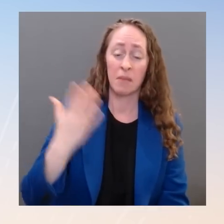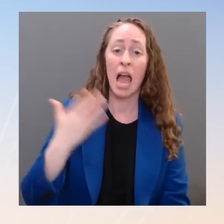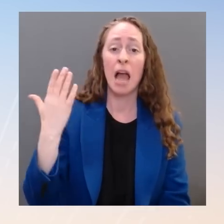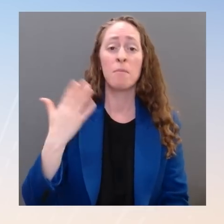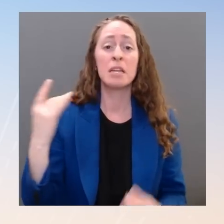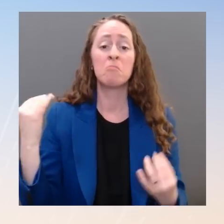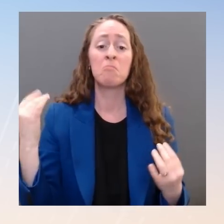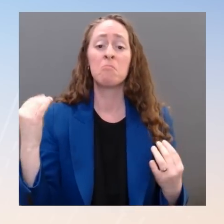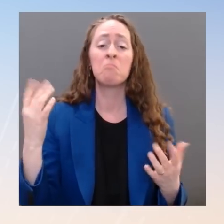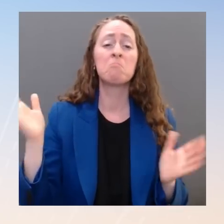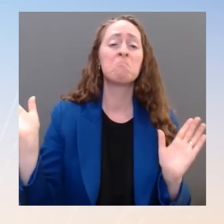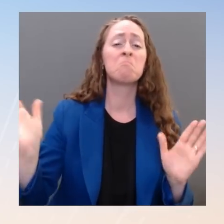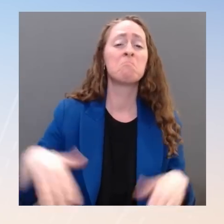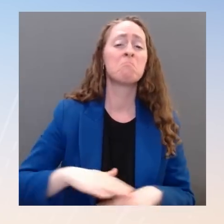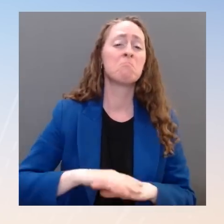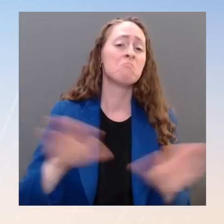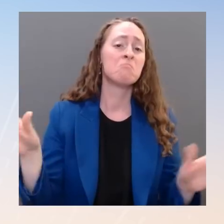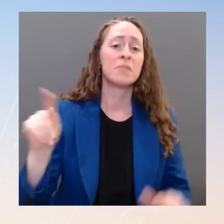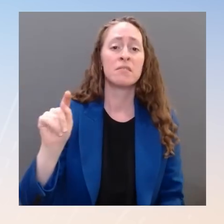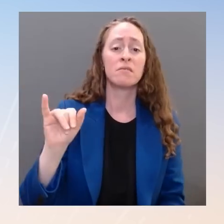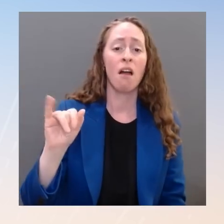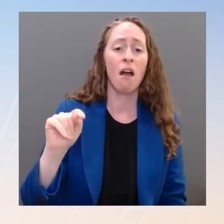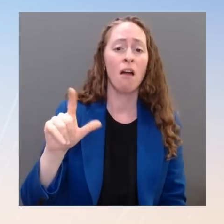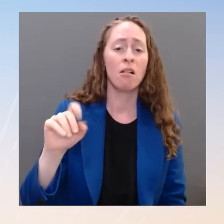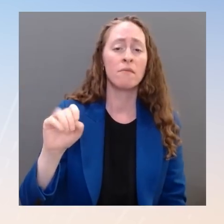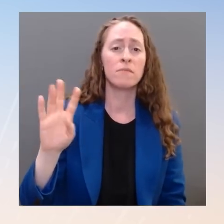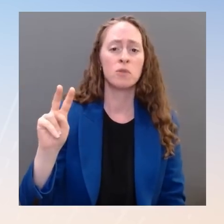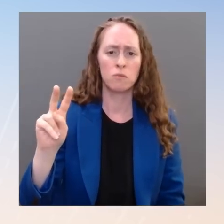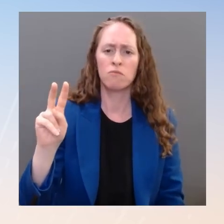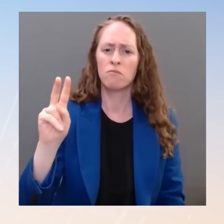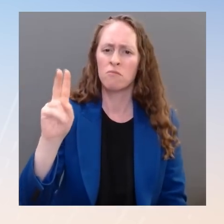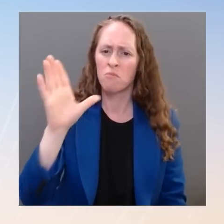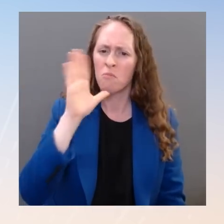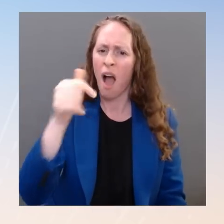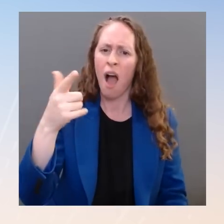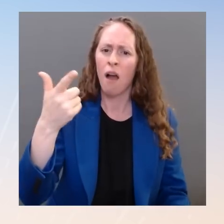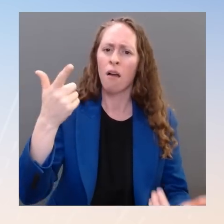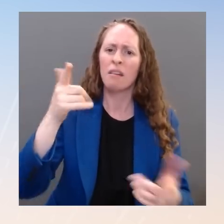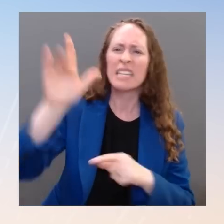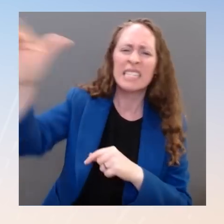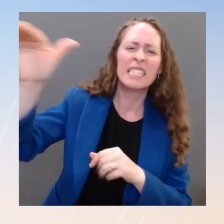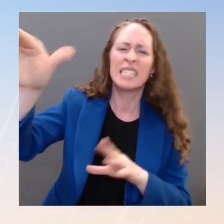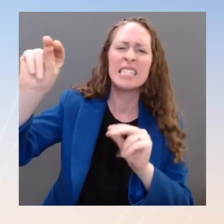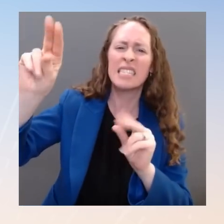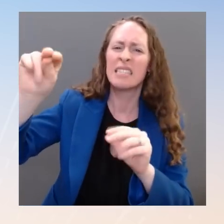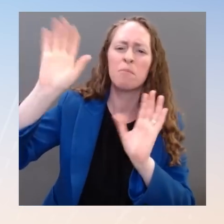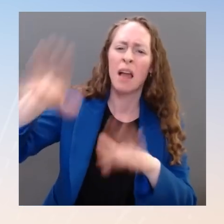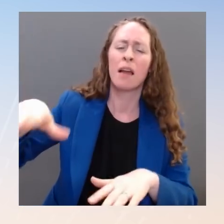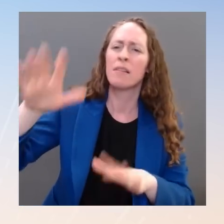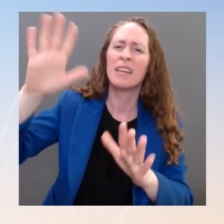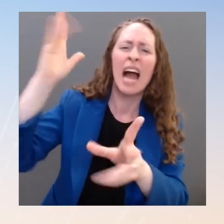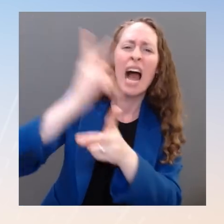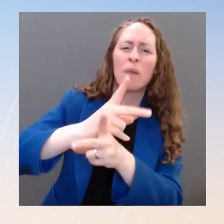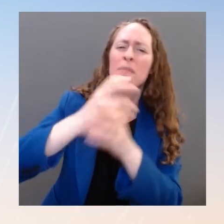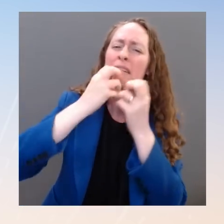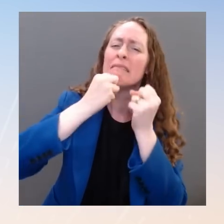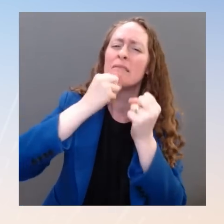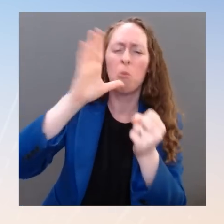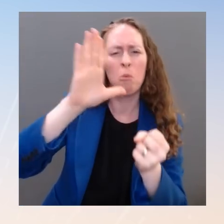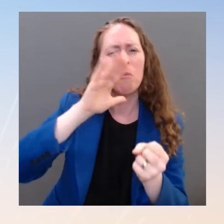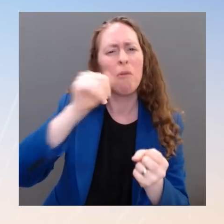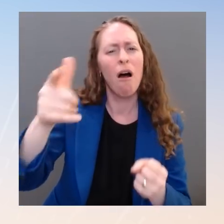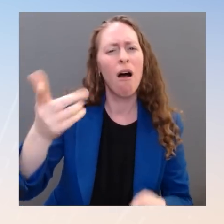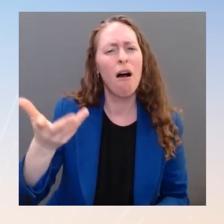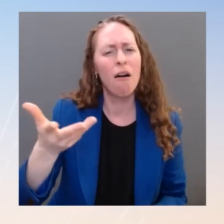to not fight this, to let it just stand. Well, the Department of Justice would make that decision. There hasn't even been a formal issuing by the court. It's been a